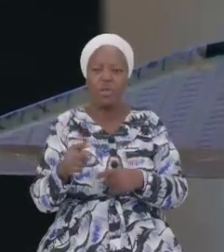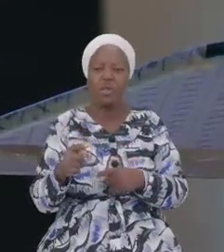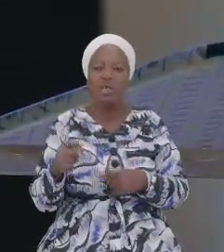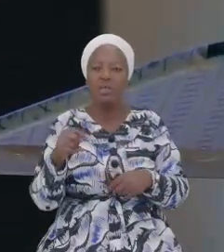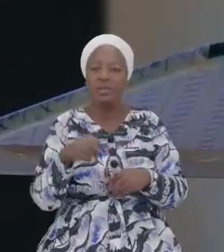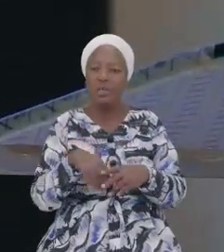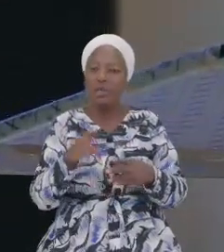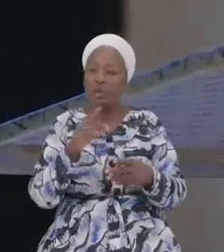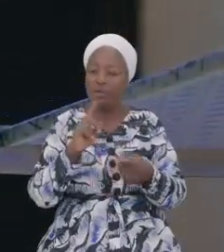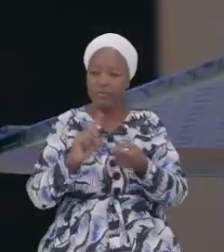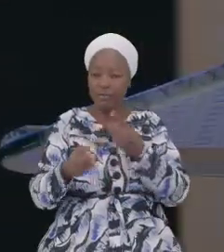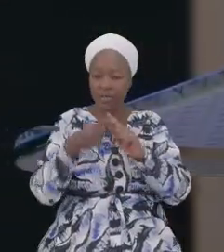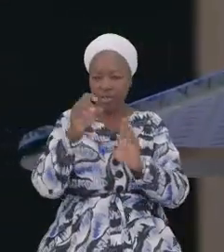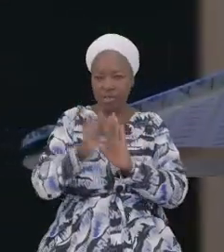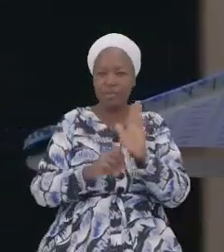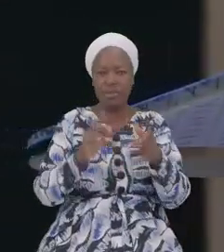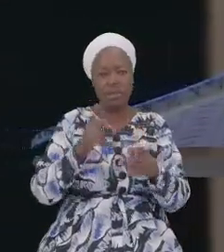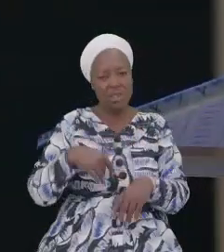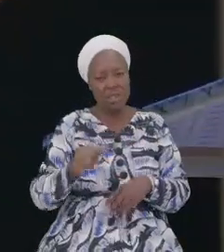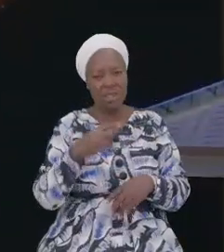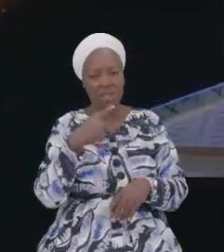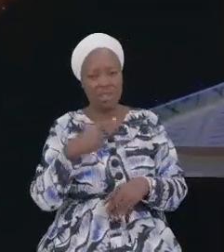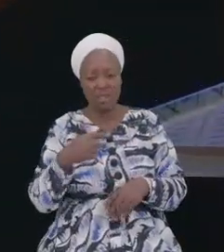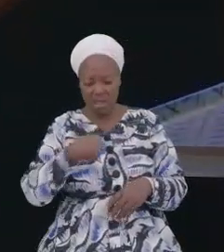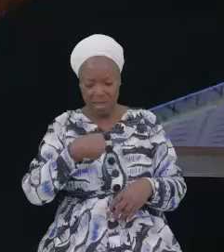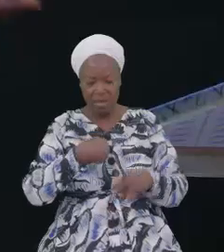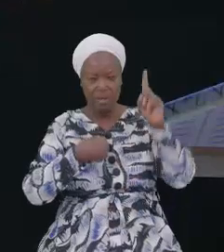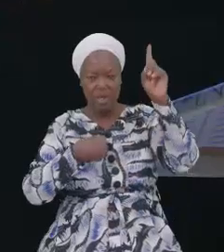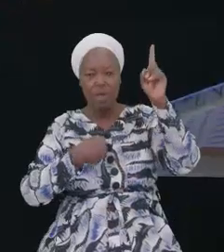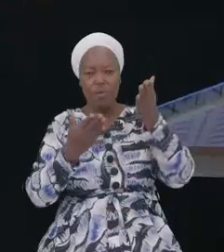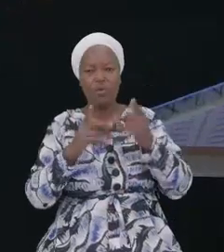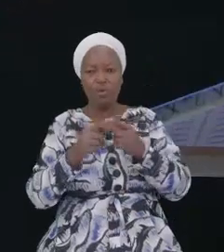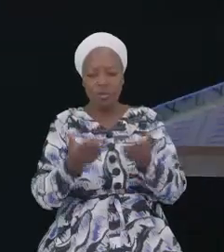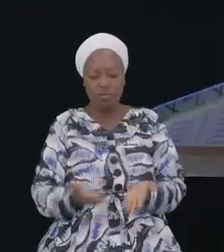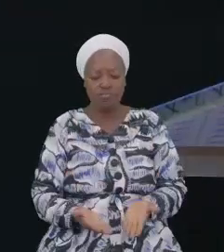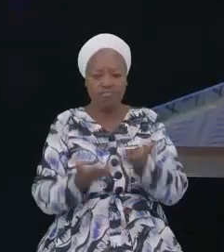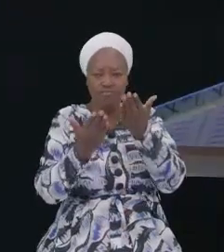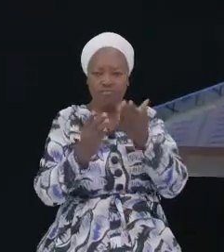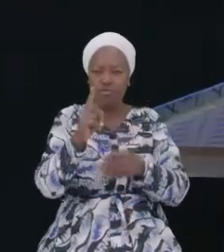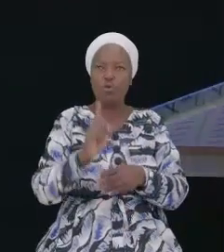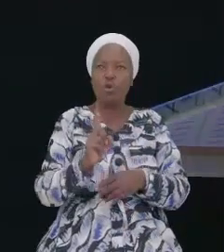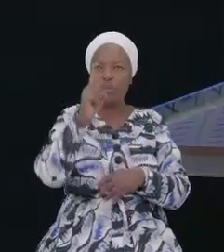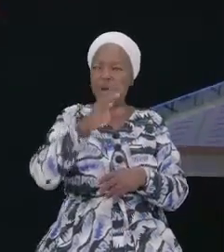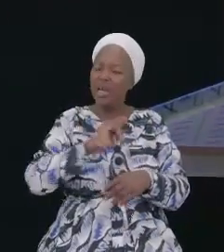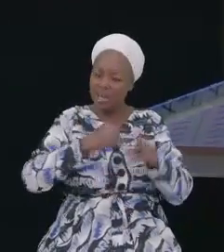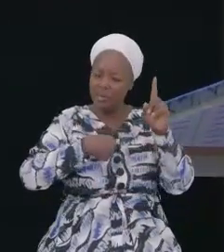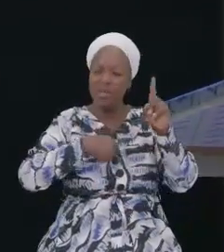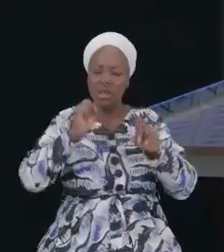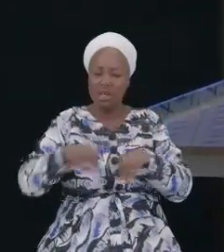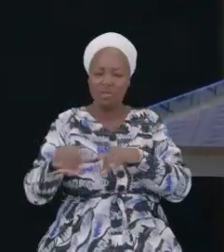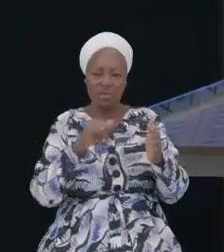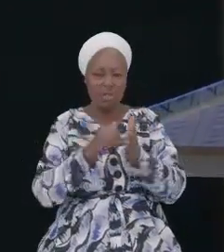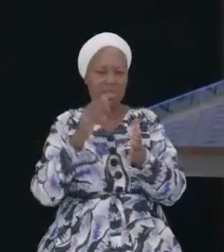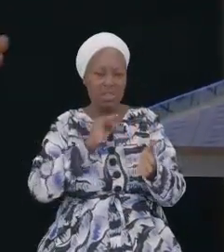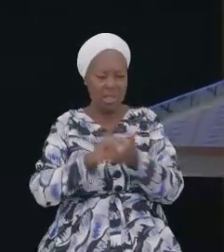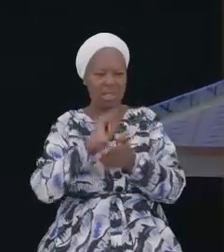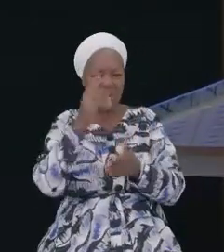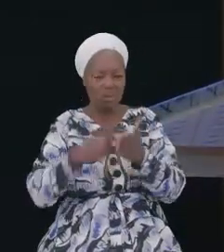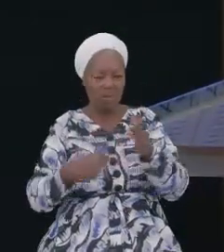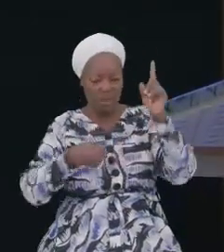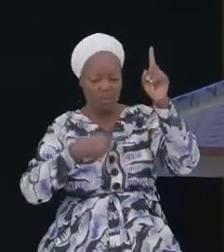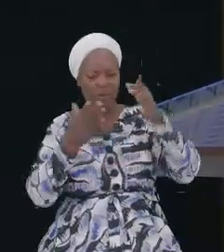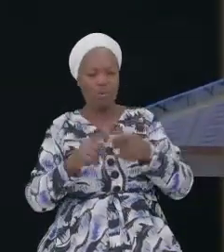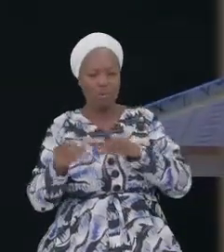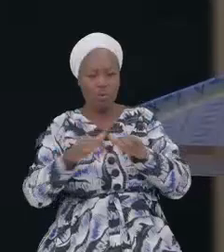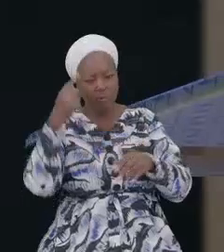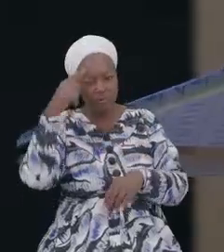relationship. Yet it says, I want to lift you up. I can do it. That's what I want to do. That's my will and that's my passion